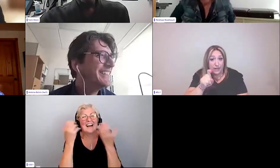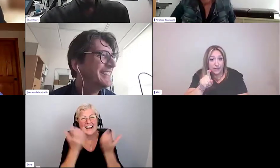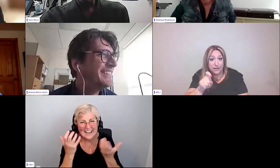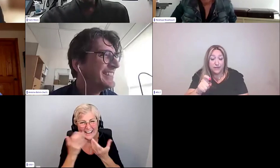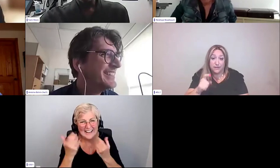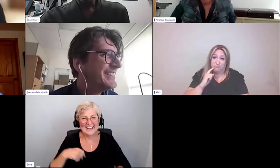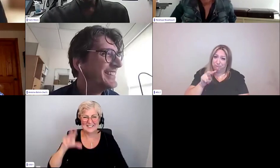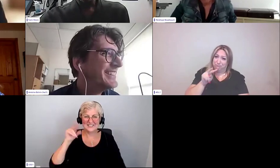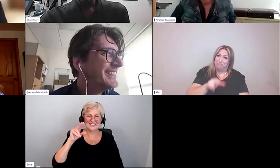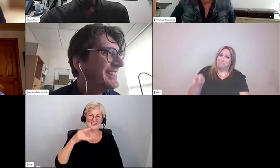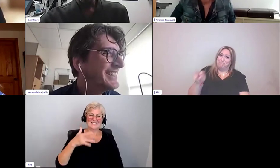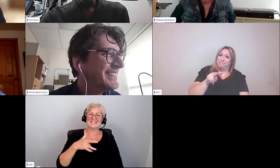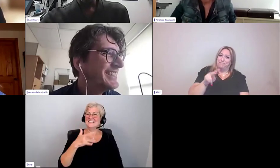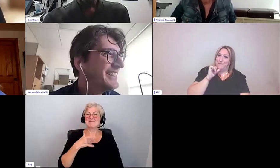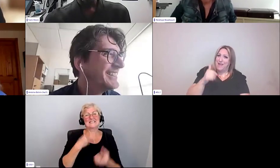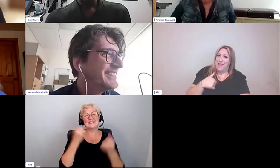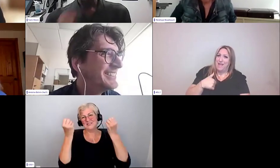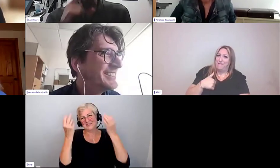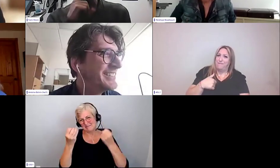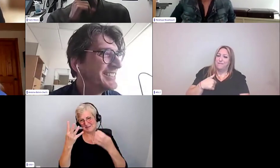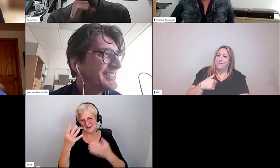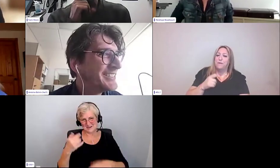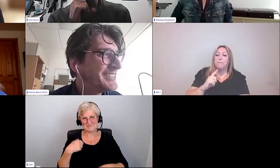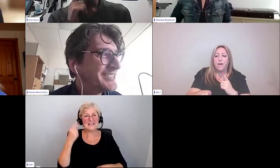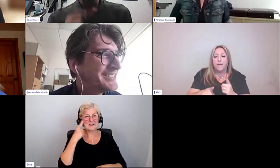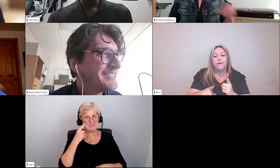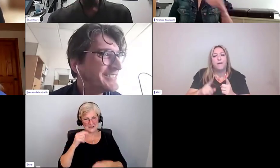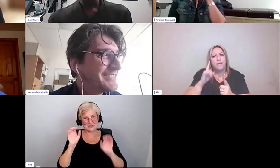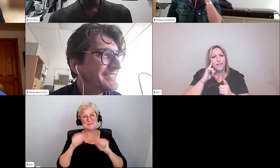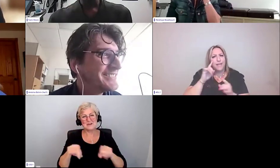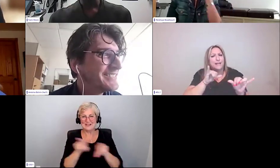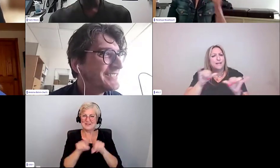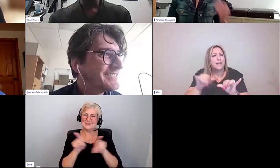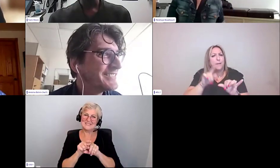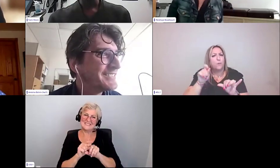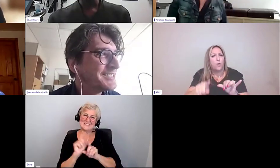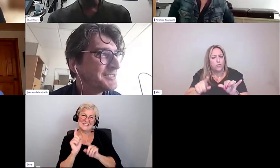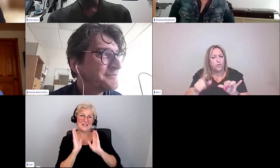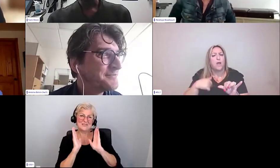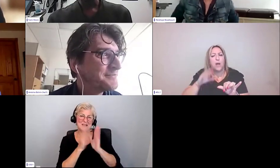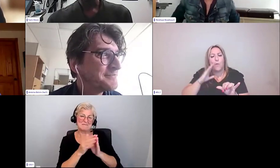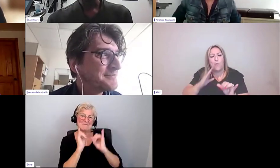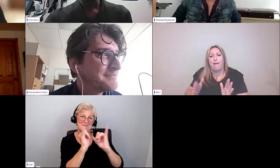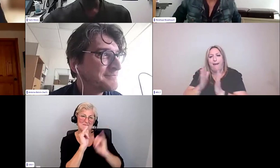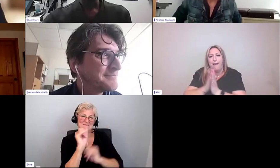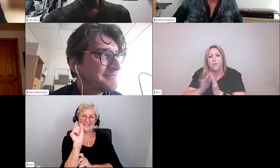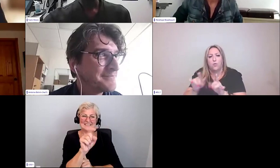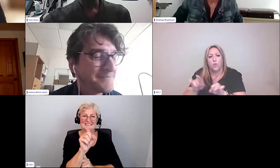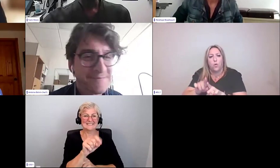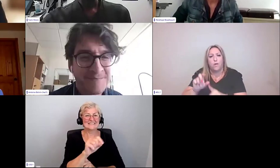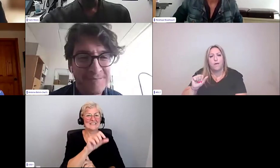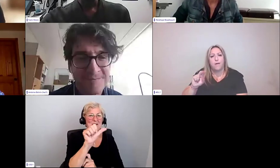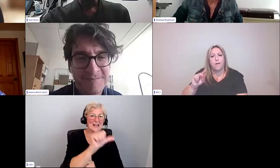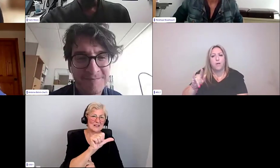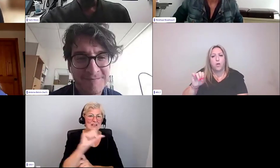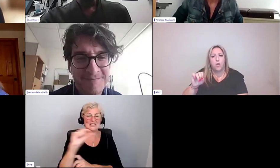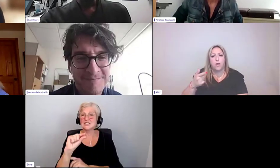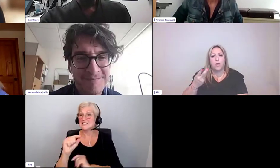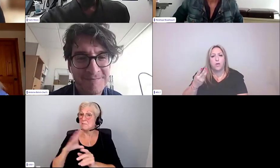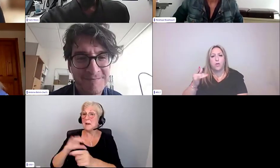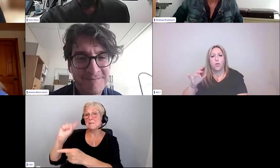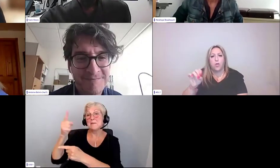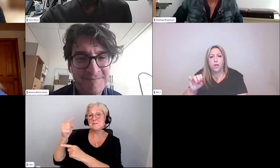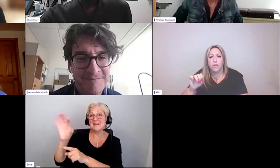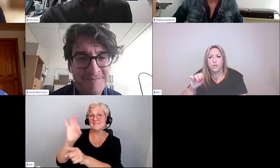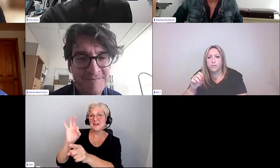impression that there aren't any. But I think it's the same question that I would ask also Antoine and Ghislaine, perhaps Farron and Penelope,